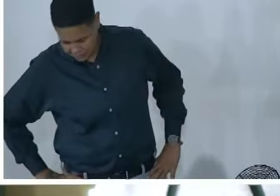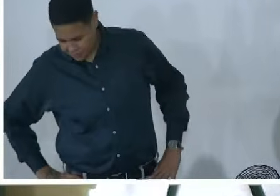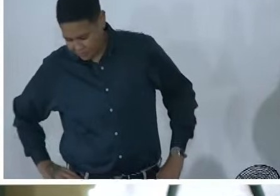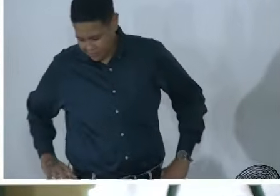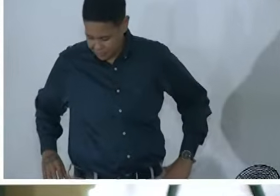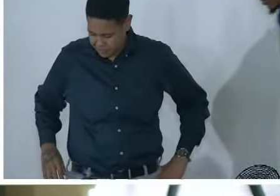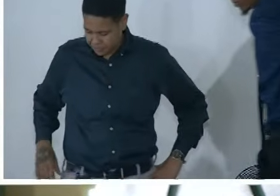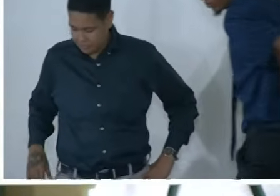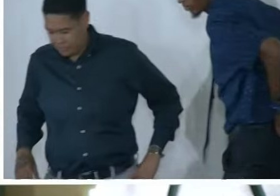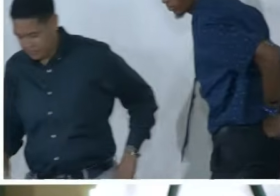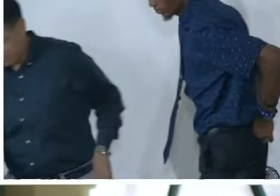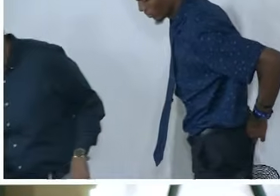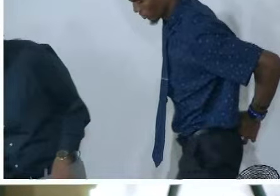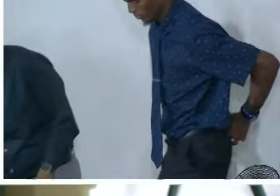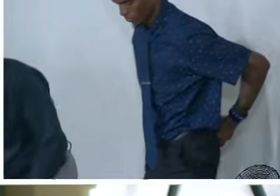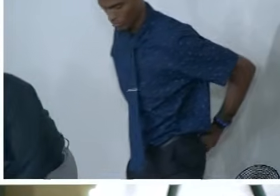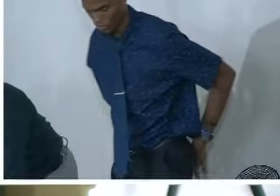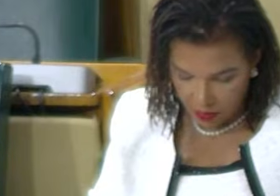I